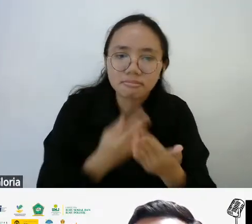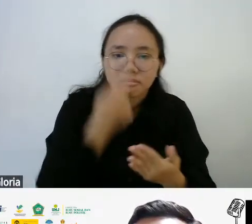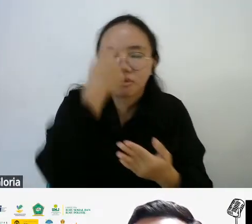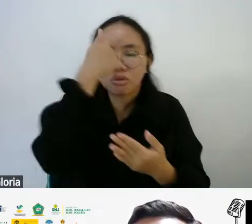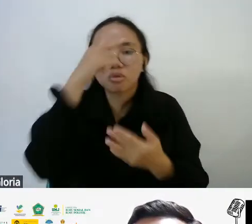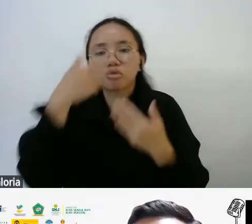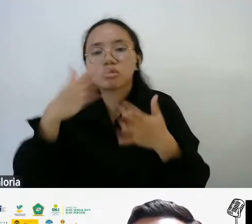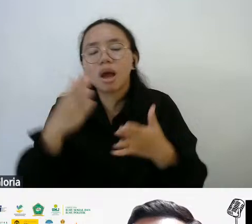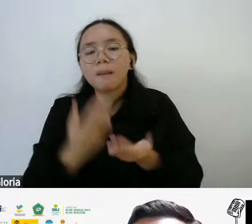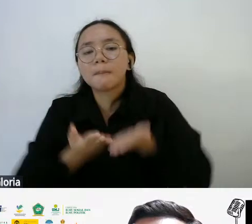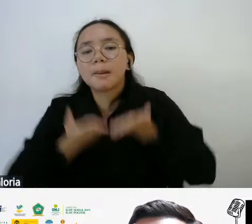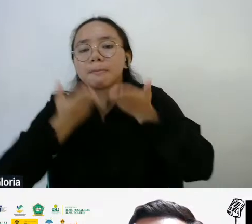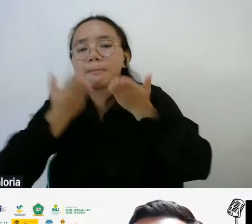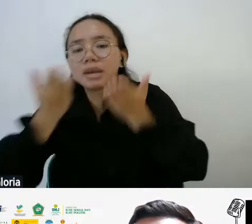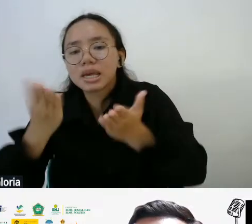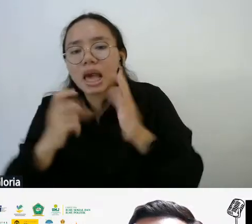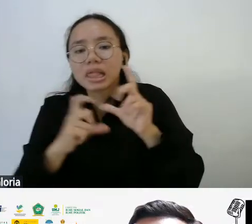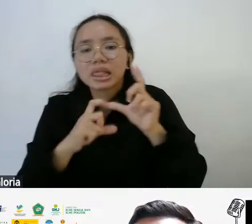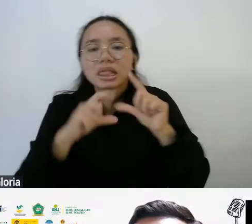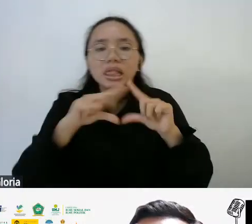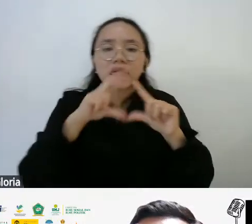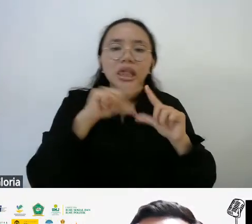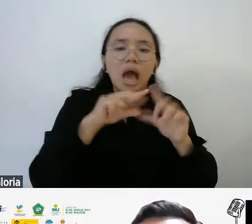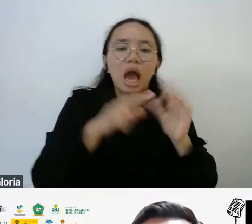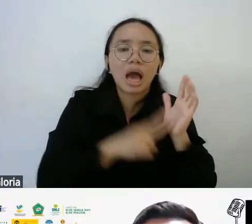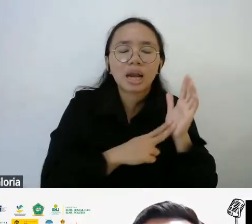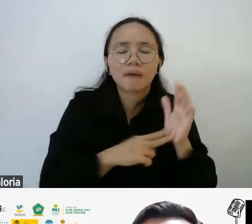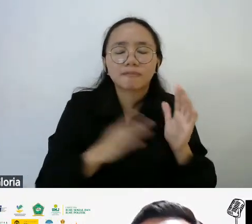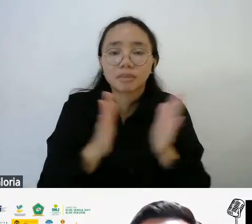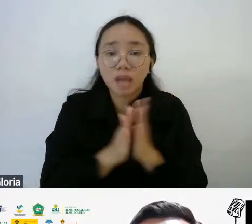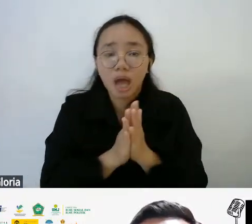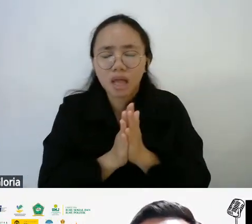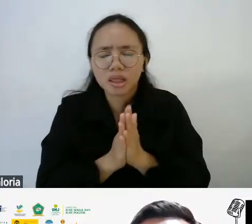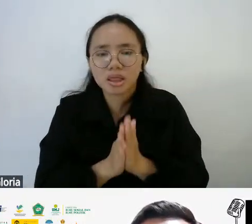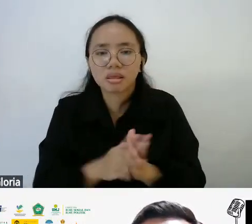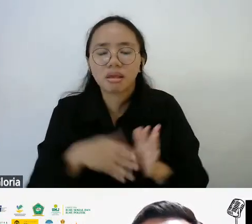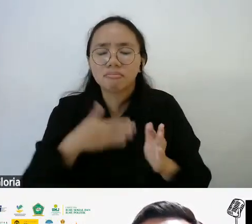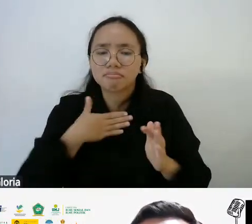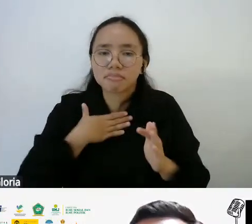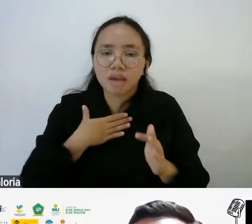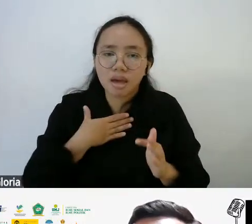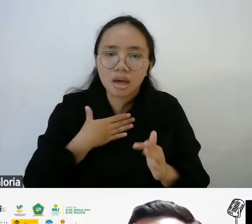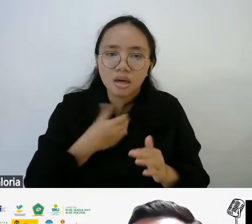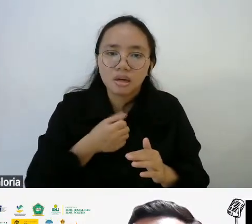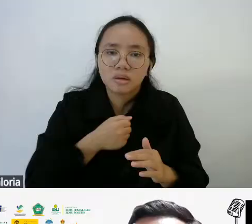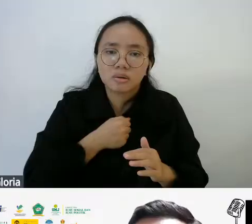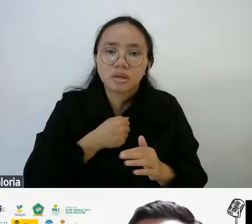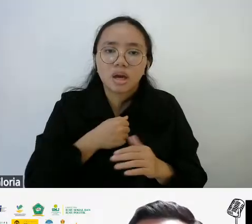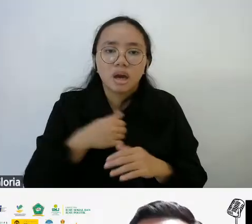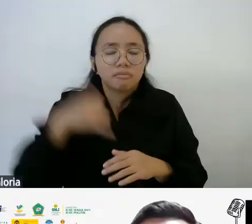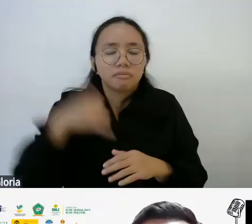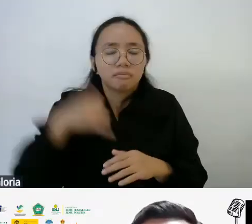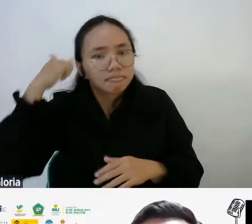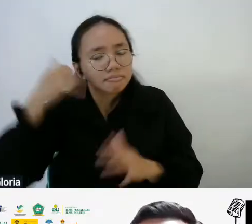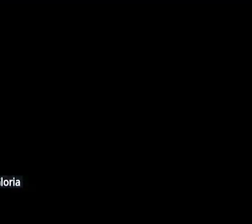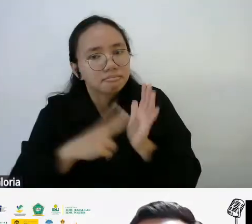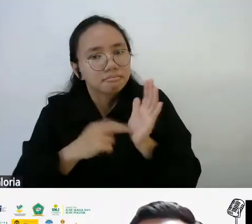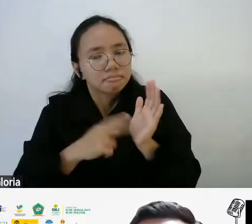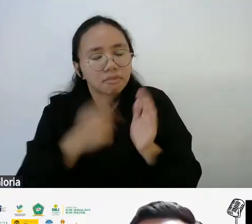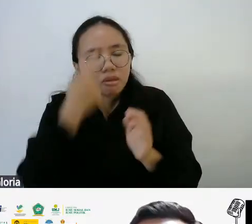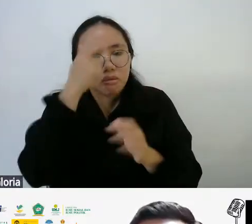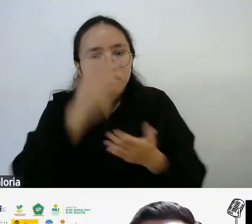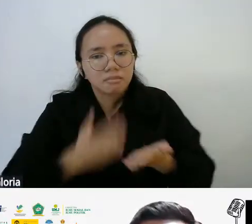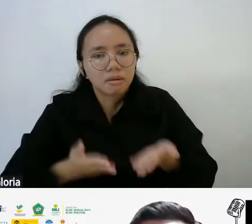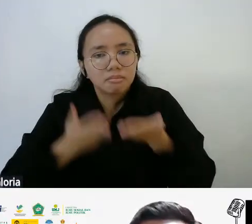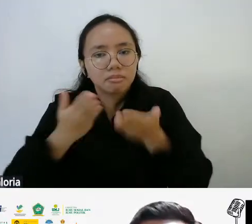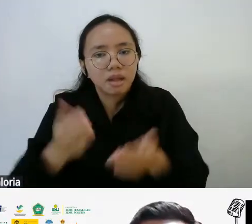can call up or text the governor and he responds. Now, I understand that's not the same